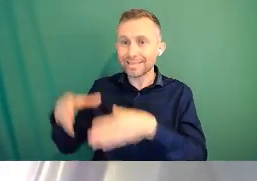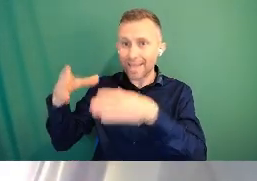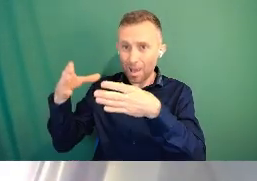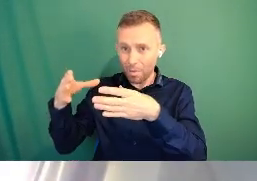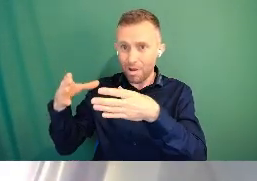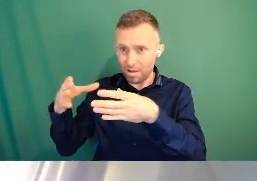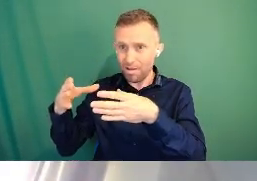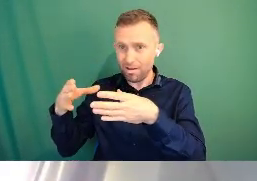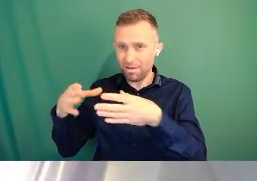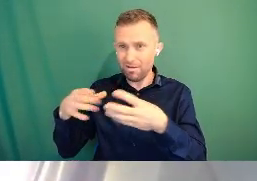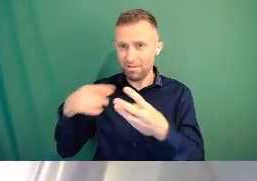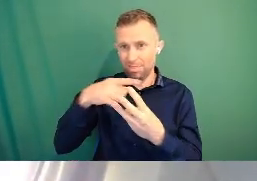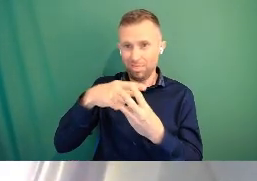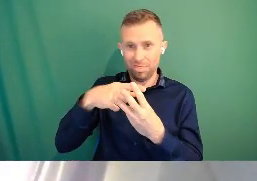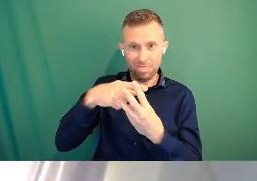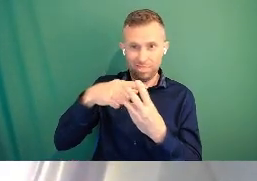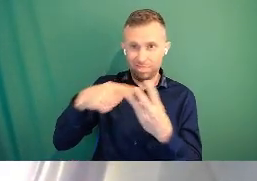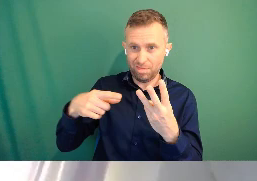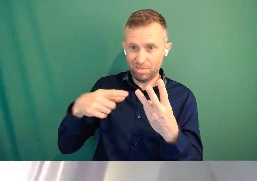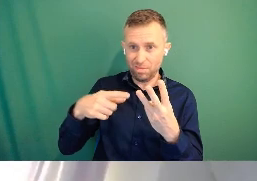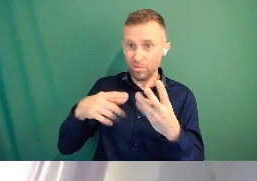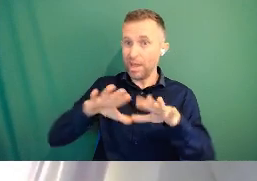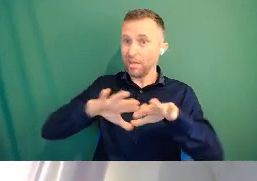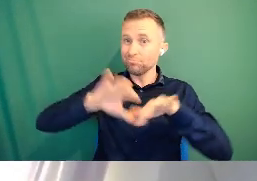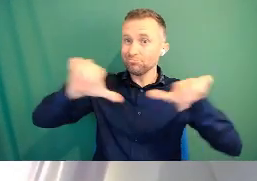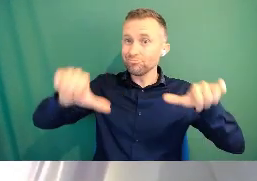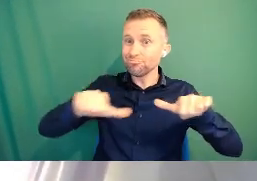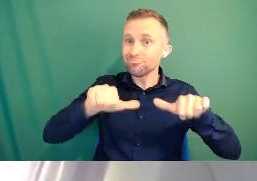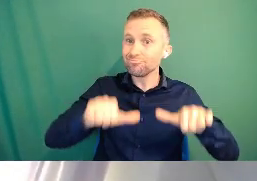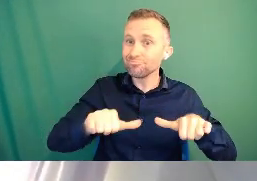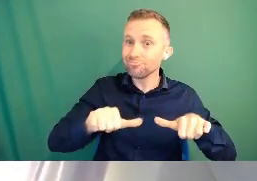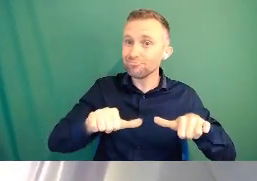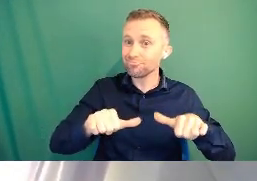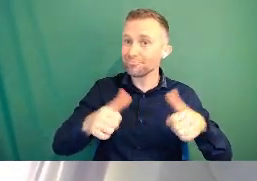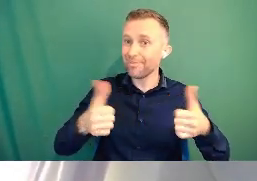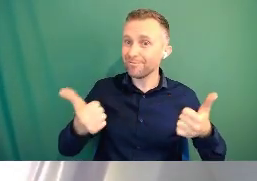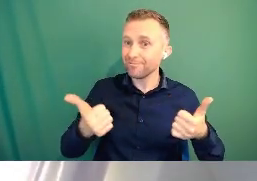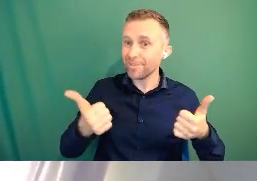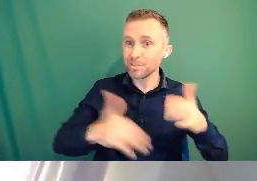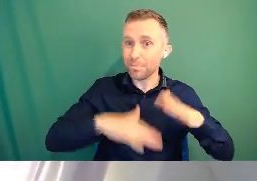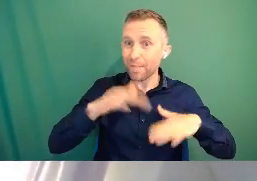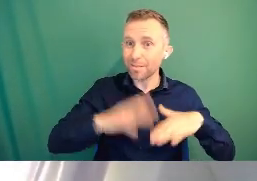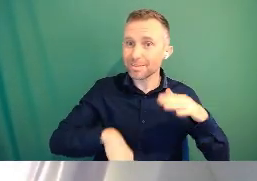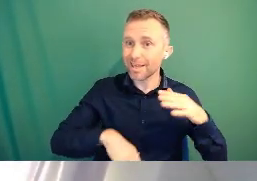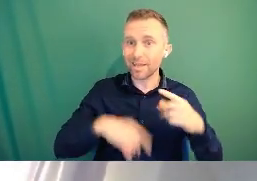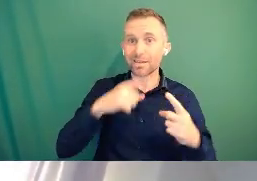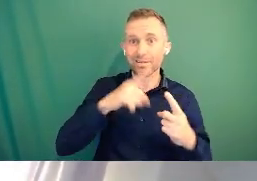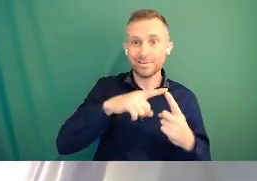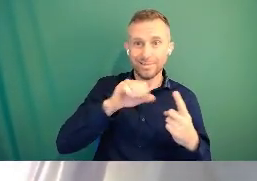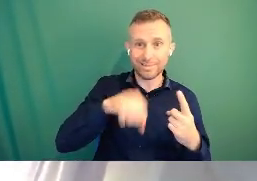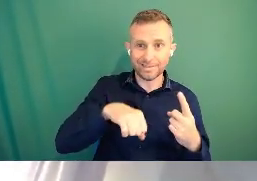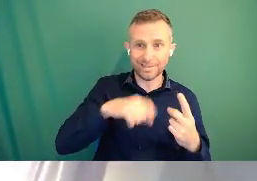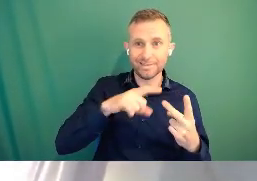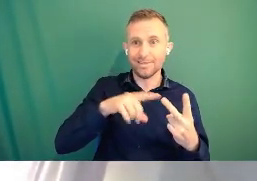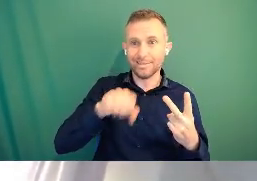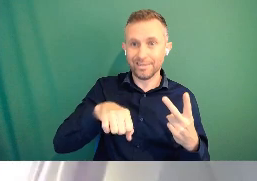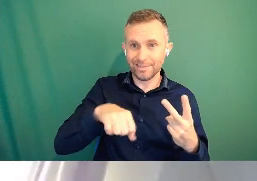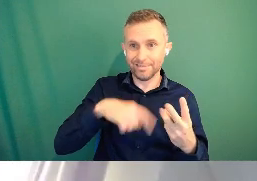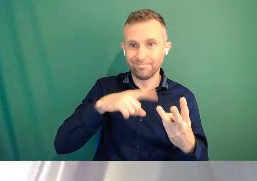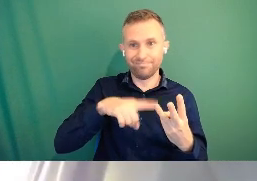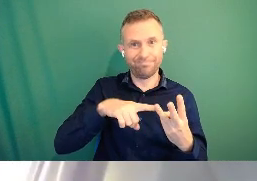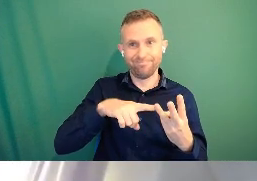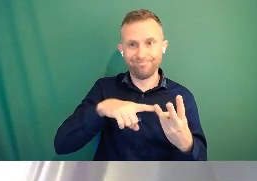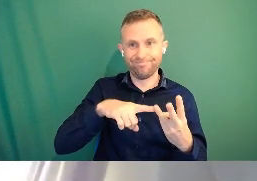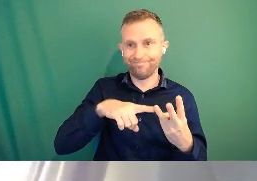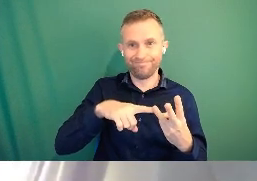but that is mostly because it wasn't actually completed. Eventually they lost interest, which I'll mention in a second. So